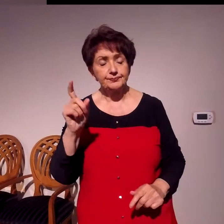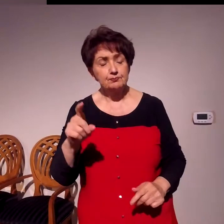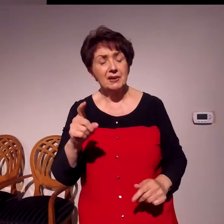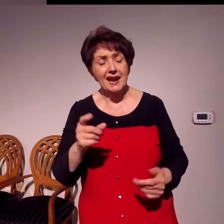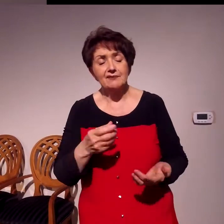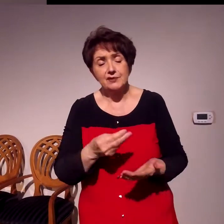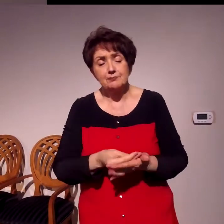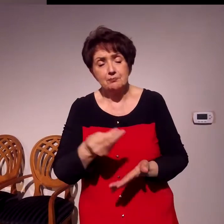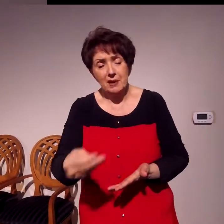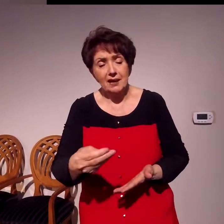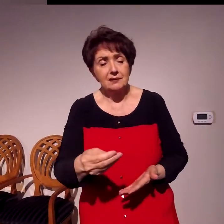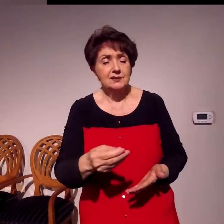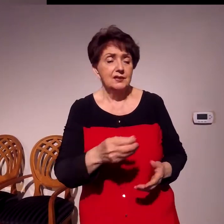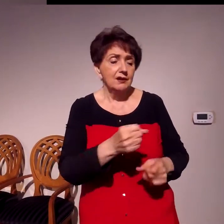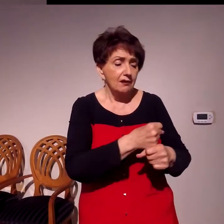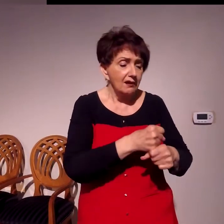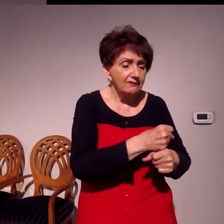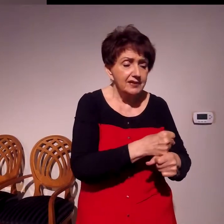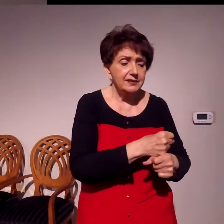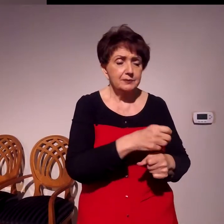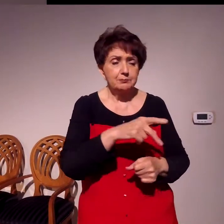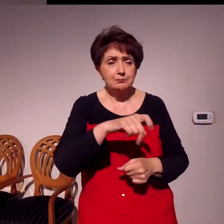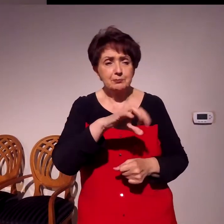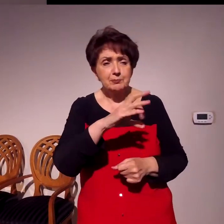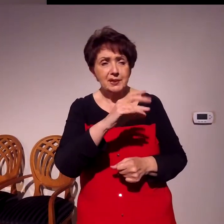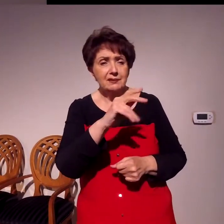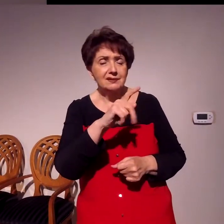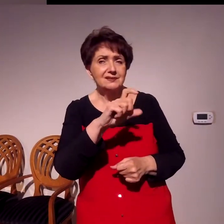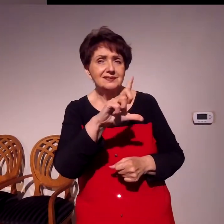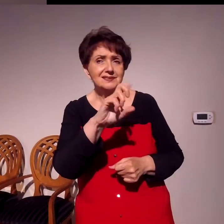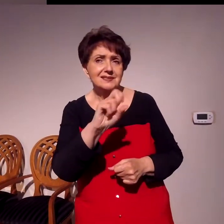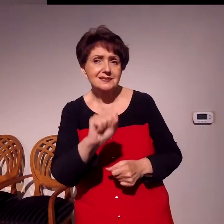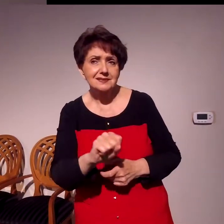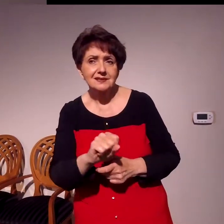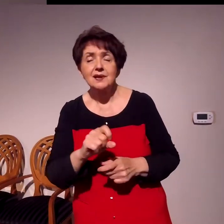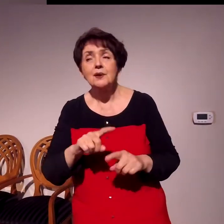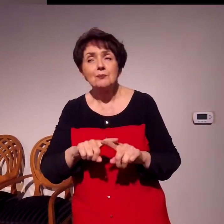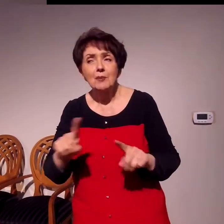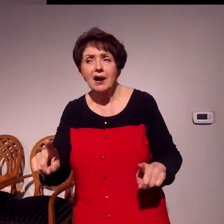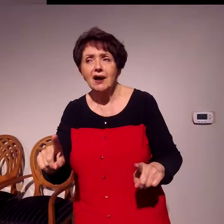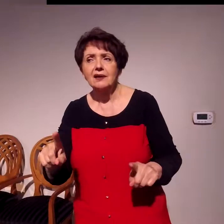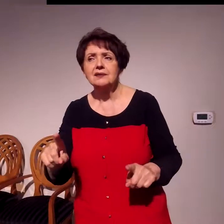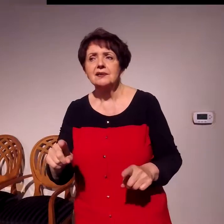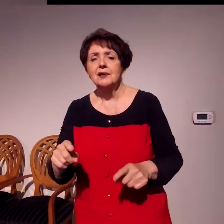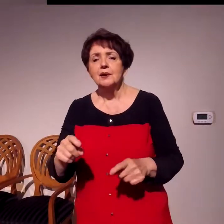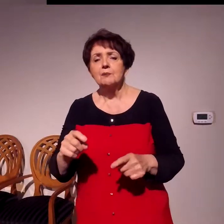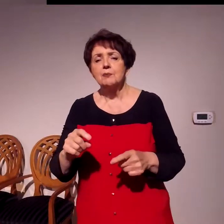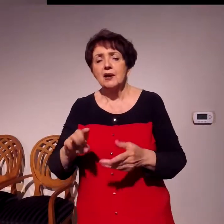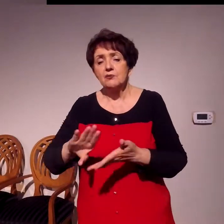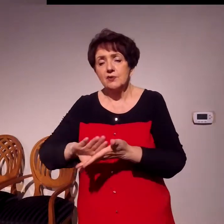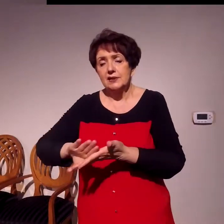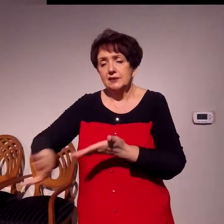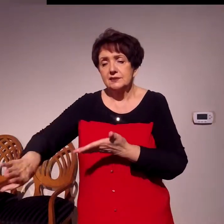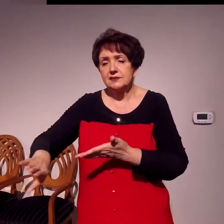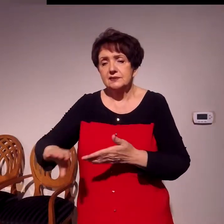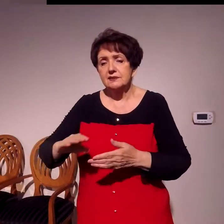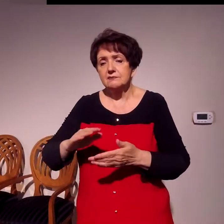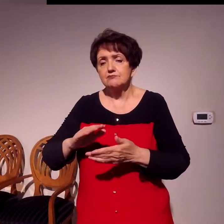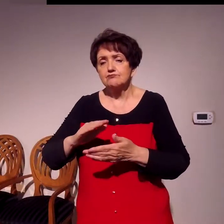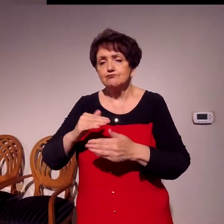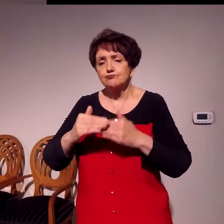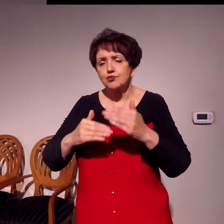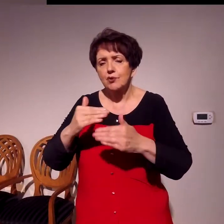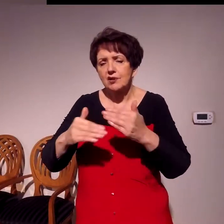get to peanut butter. But do you see, by releasing processed foods and all of the